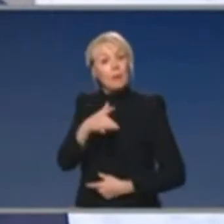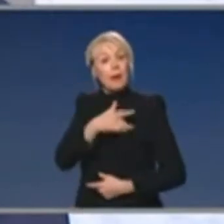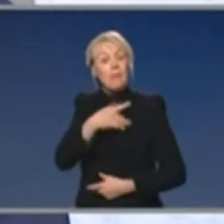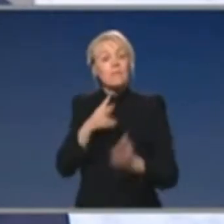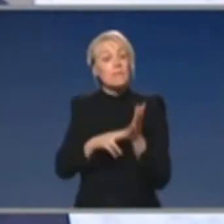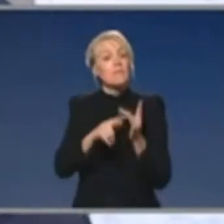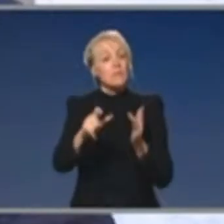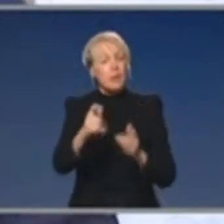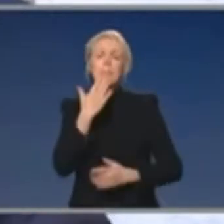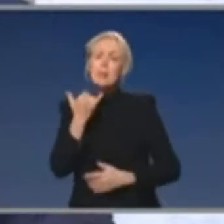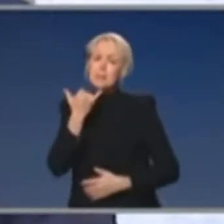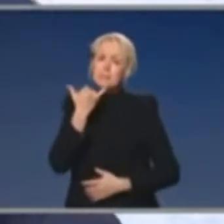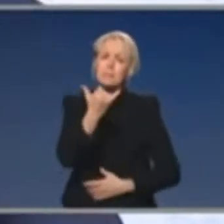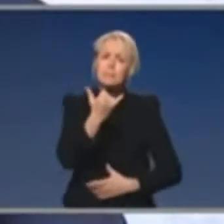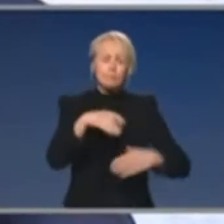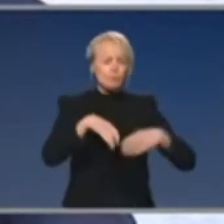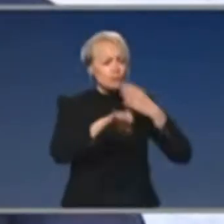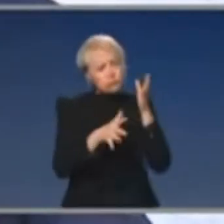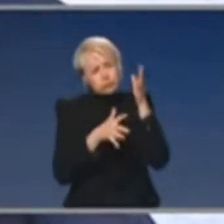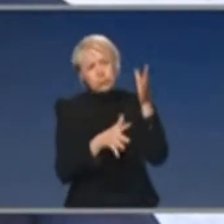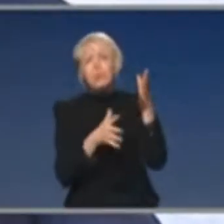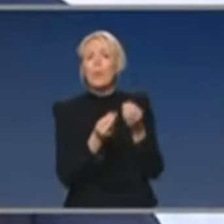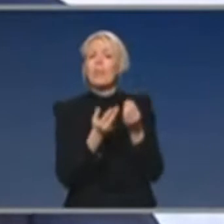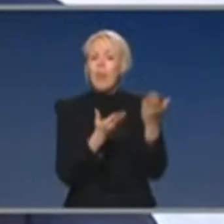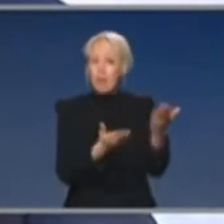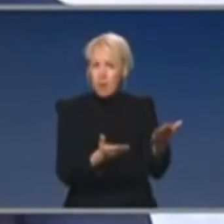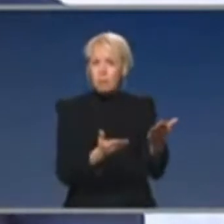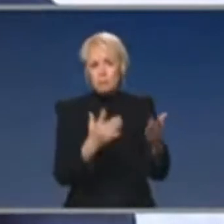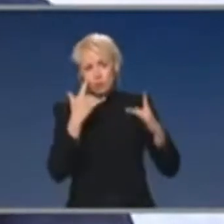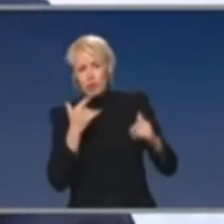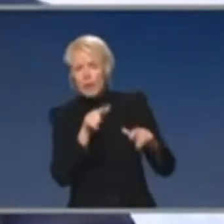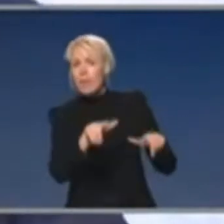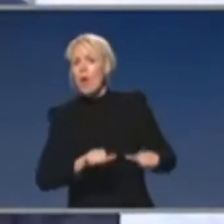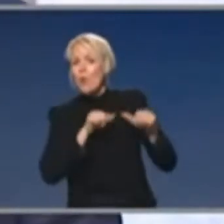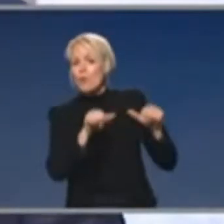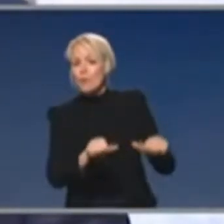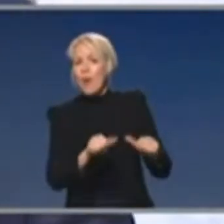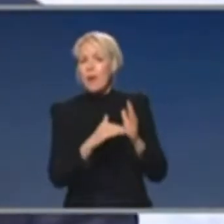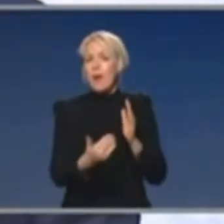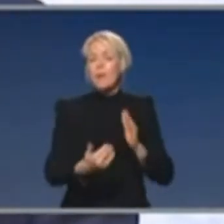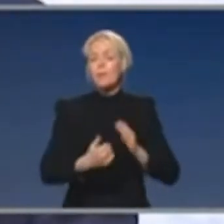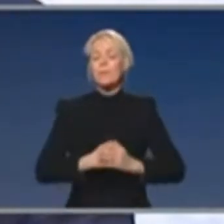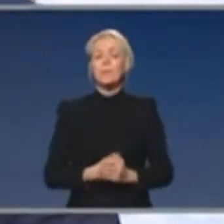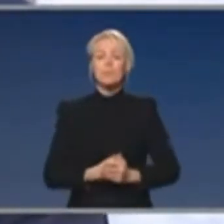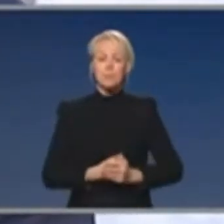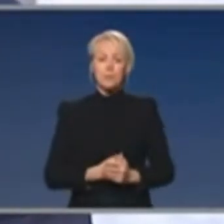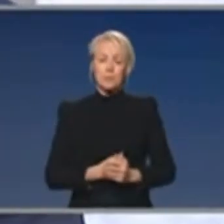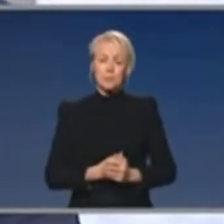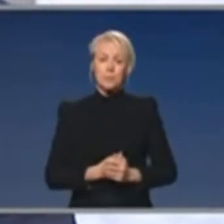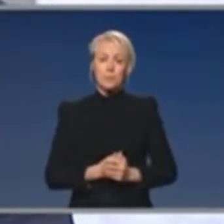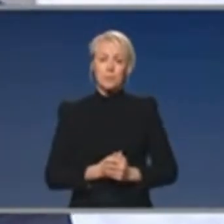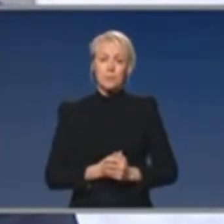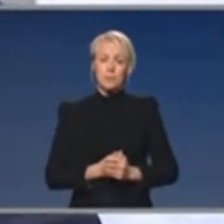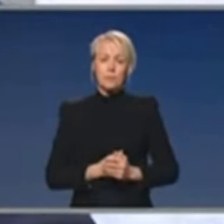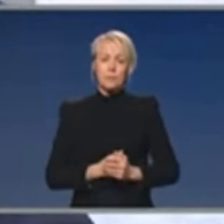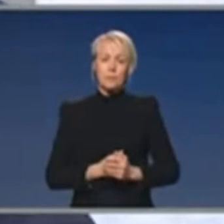need. I want to encourage people that help is available, and I encourage people to seek out that support through the many mechanisms that